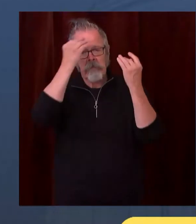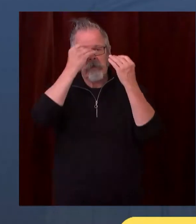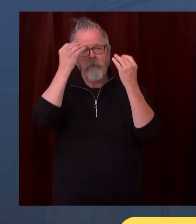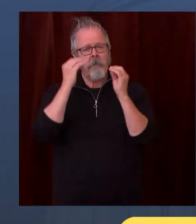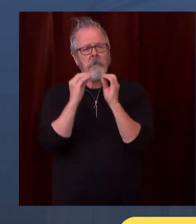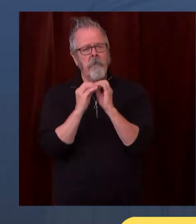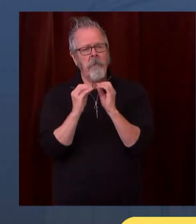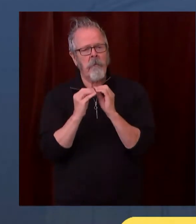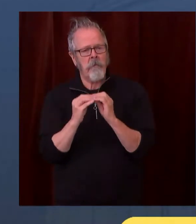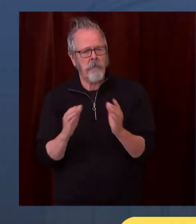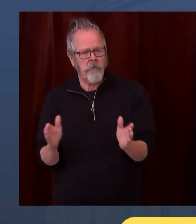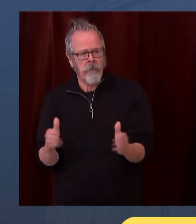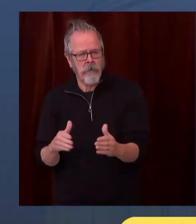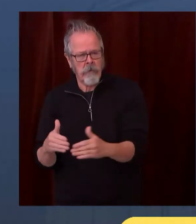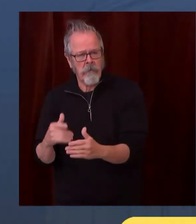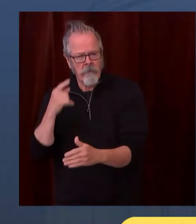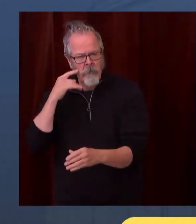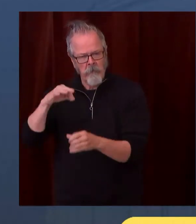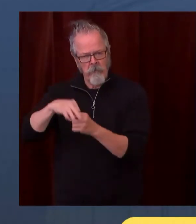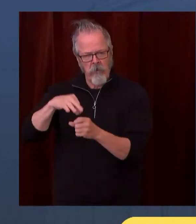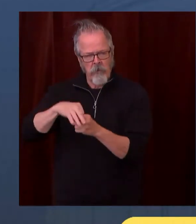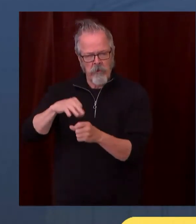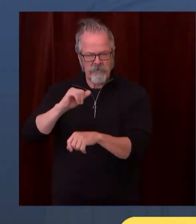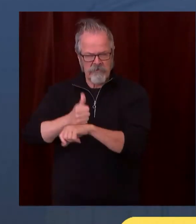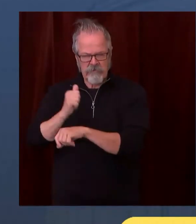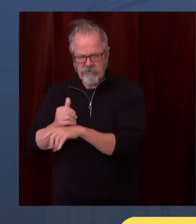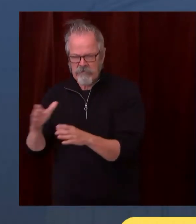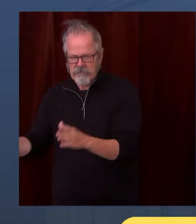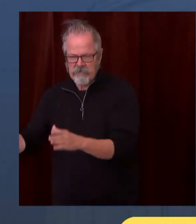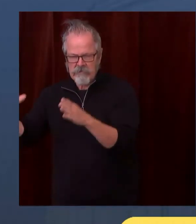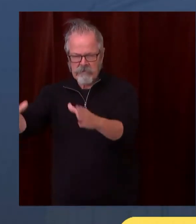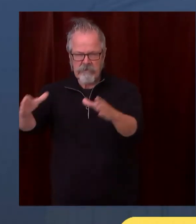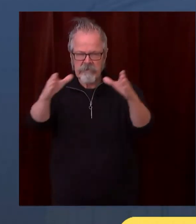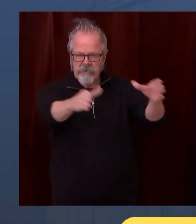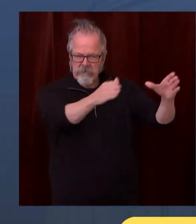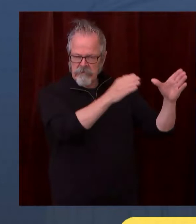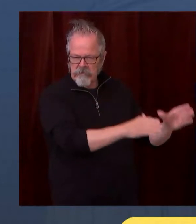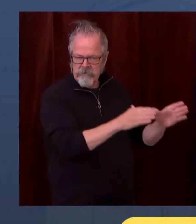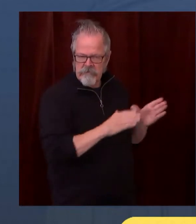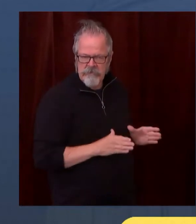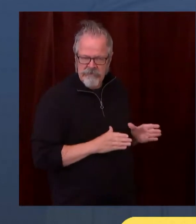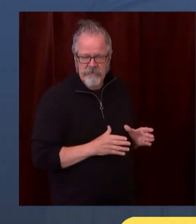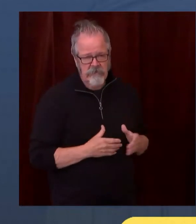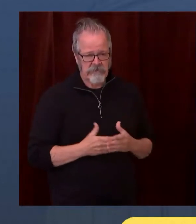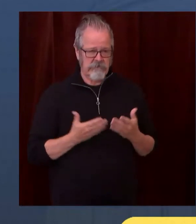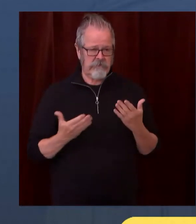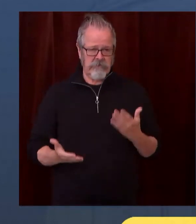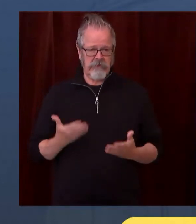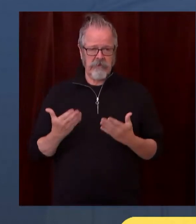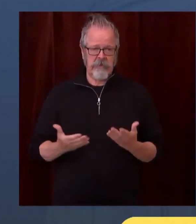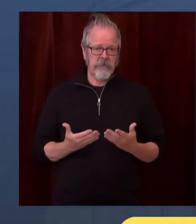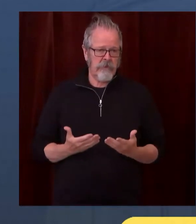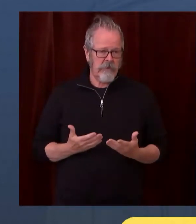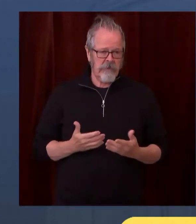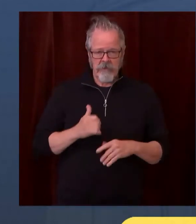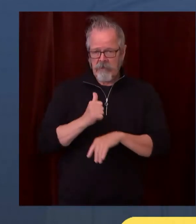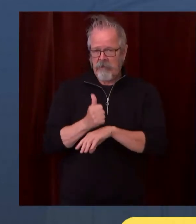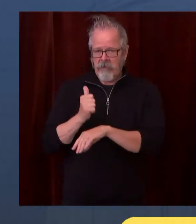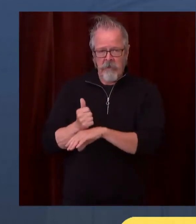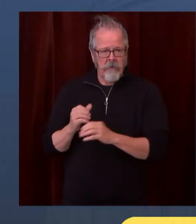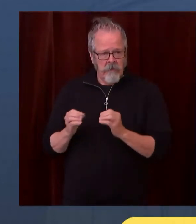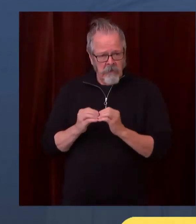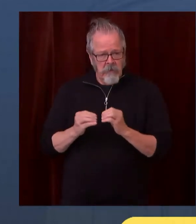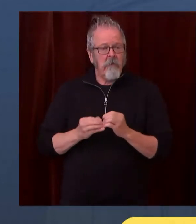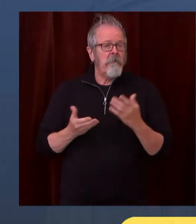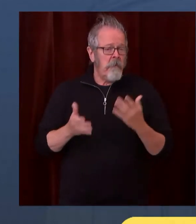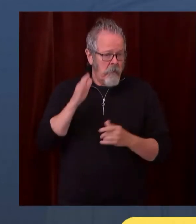But one way or another, we're going to make sure people have a confident way to get their ballot in. I'm confident we will achieve that. Next question